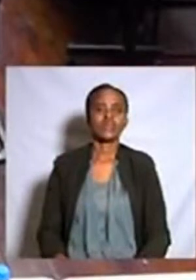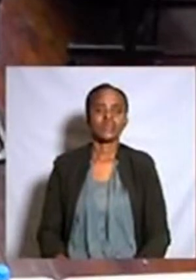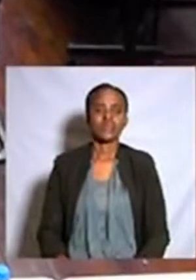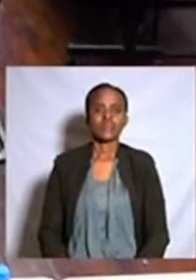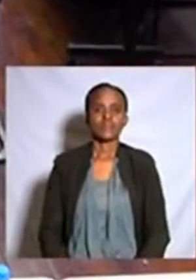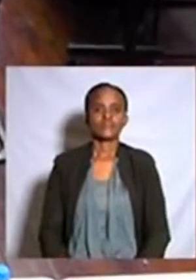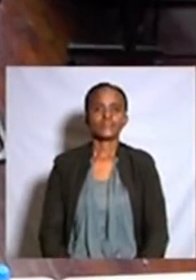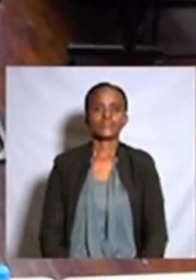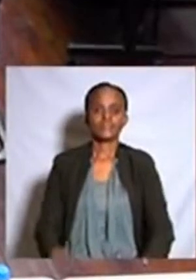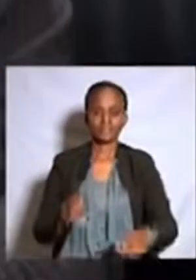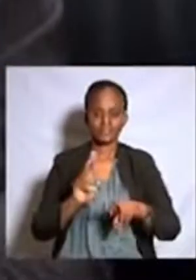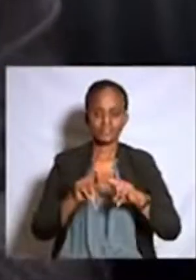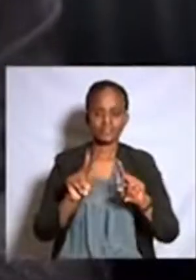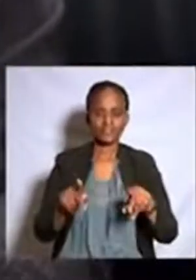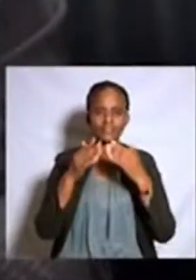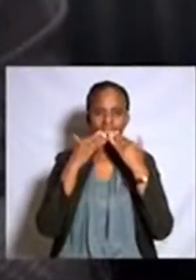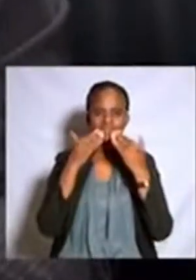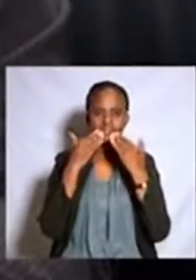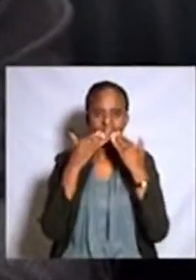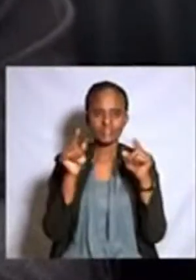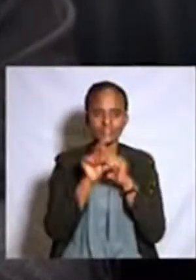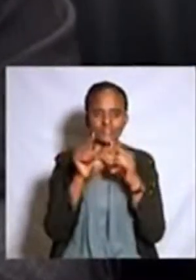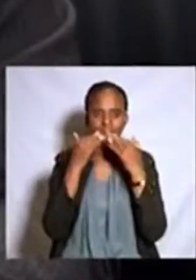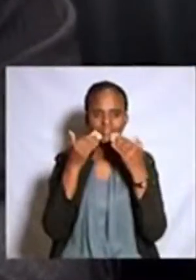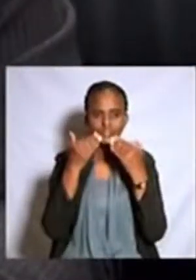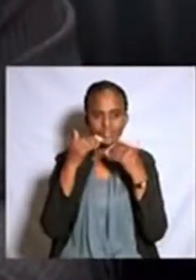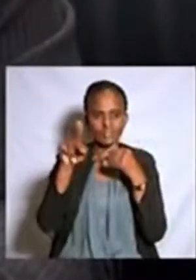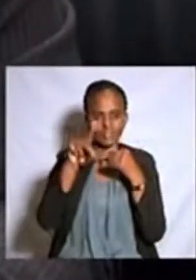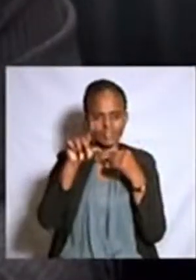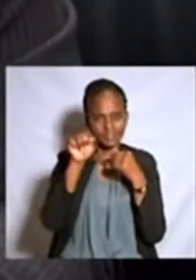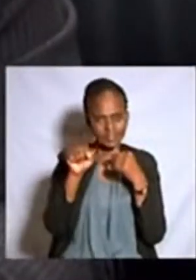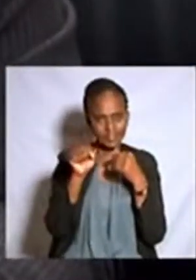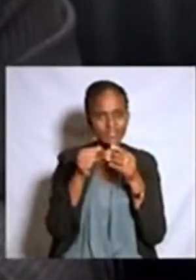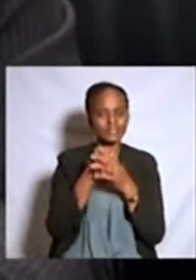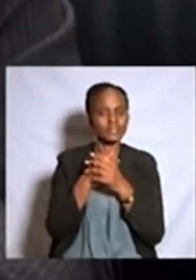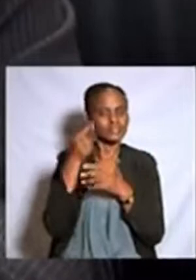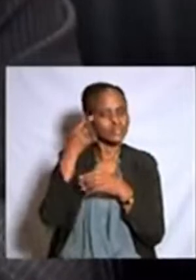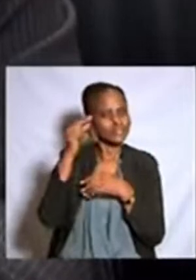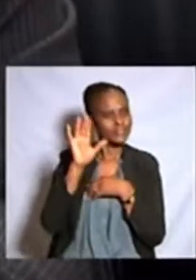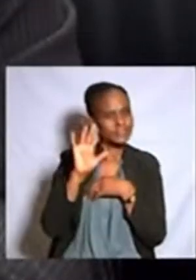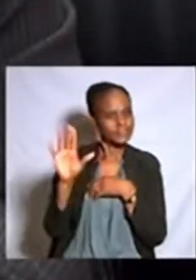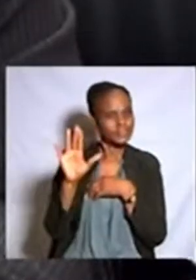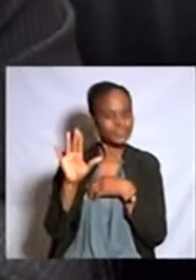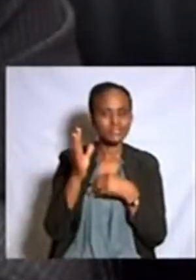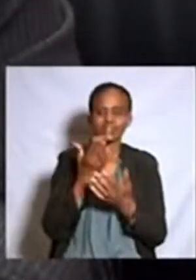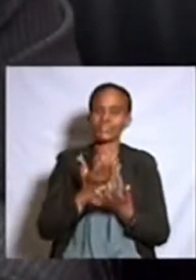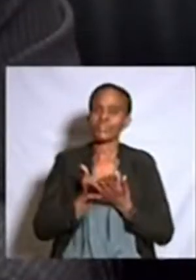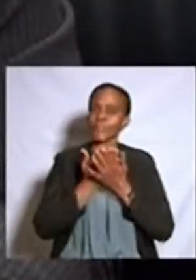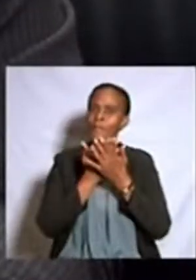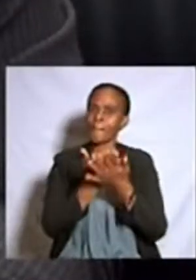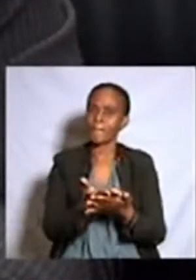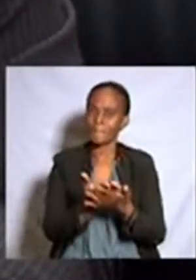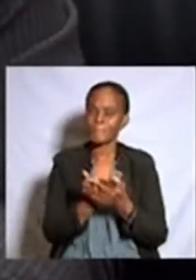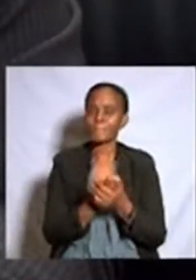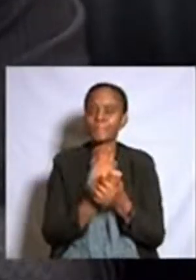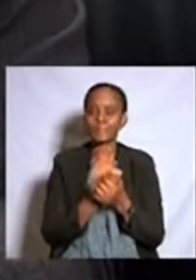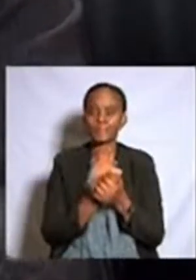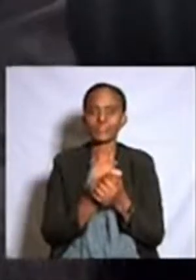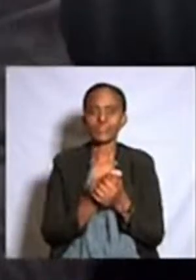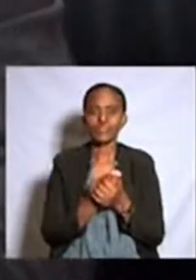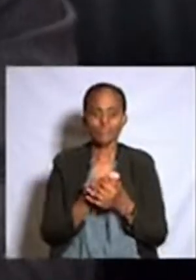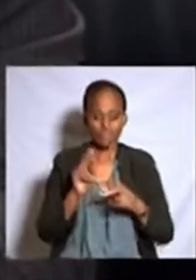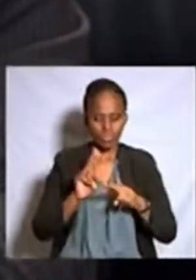Thank you very much, Chairperson, and thank you very much, PS, for your submission. Chair,